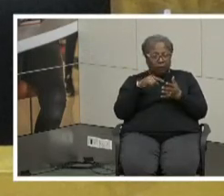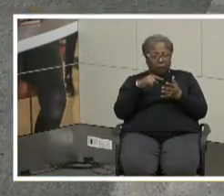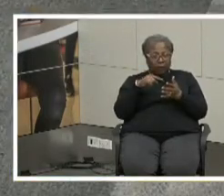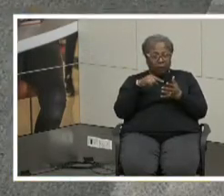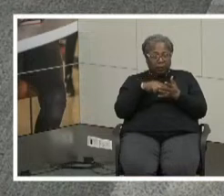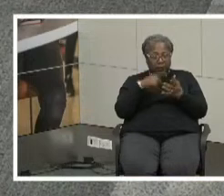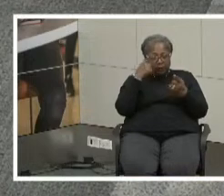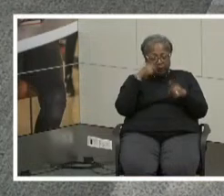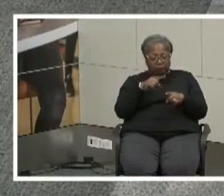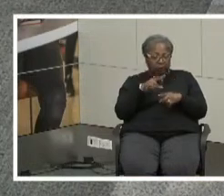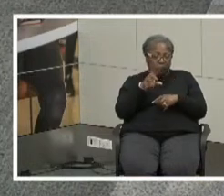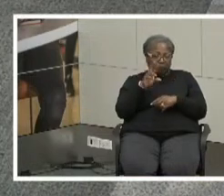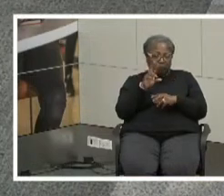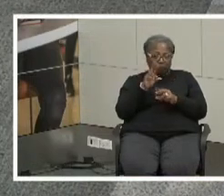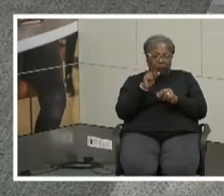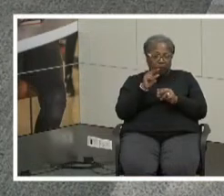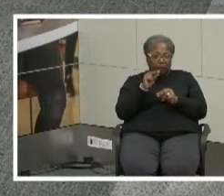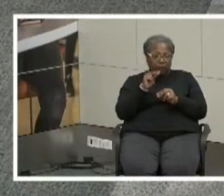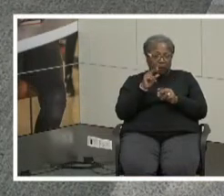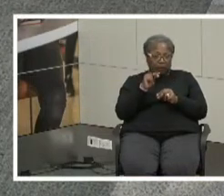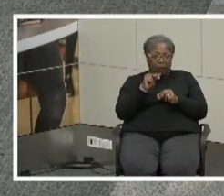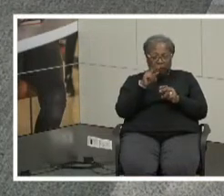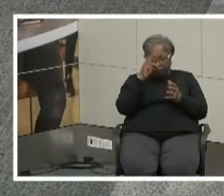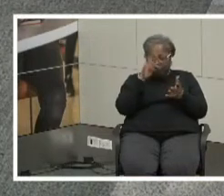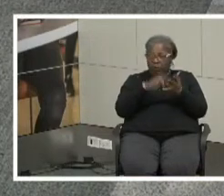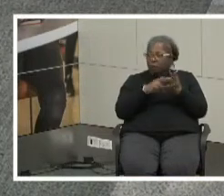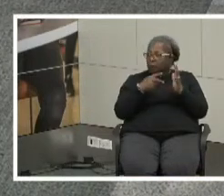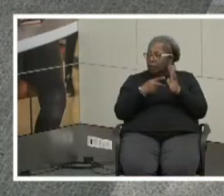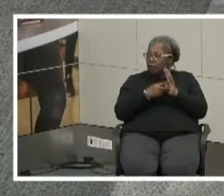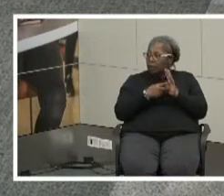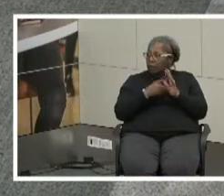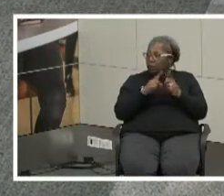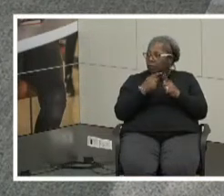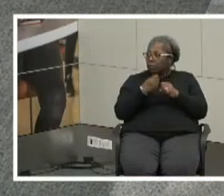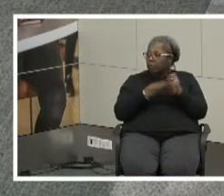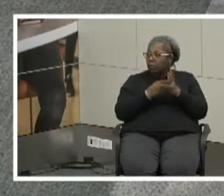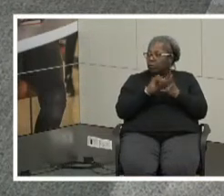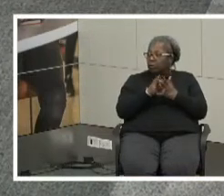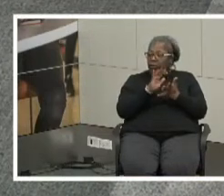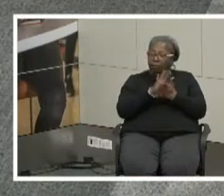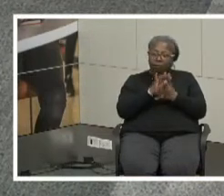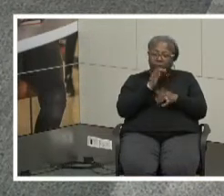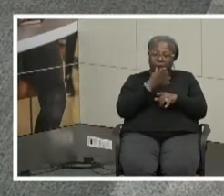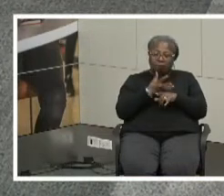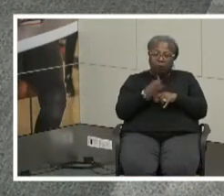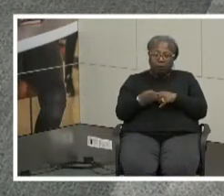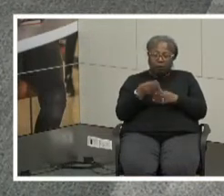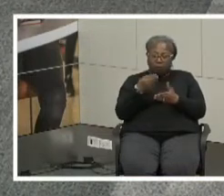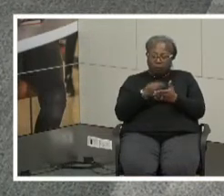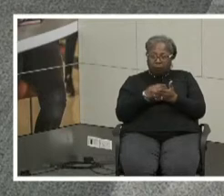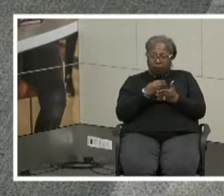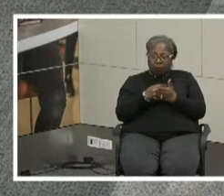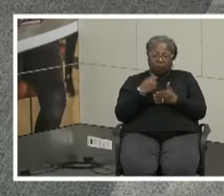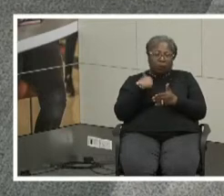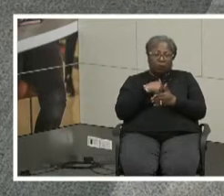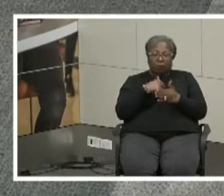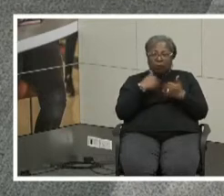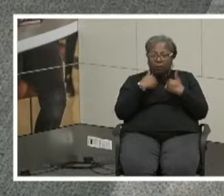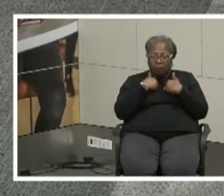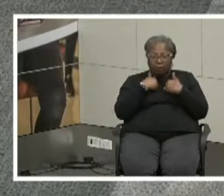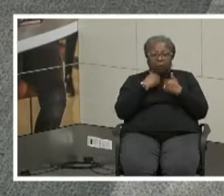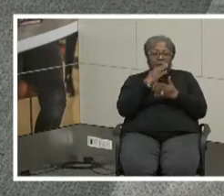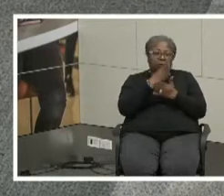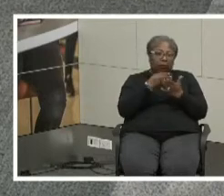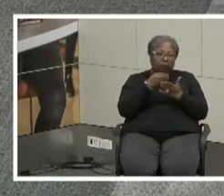agreement uh no the intention originally was just to ensure that campuses don't run out of the funding um we have